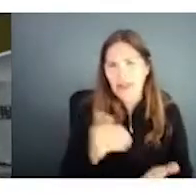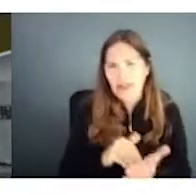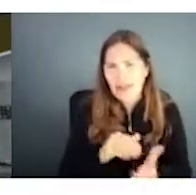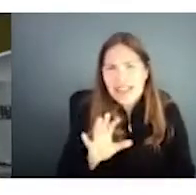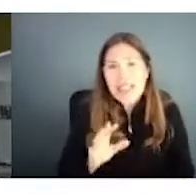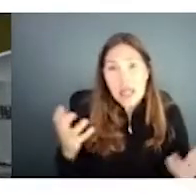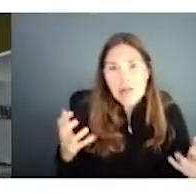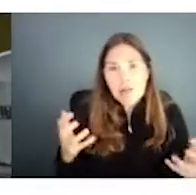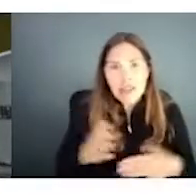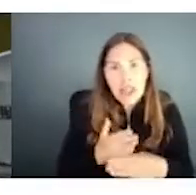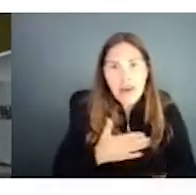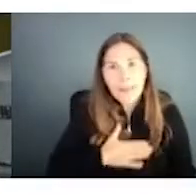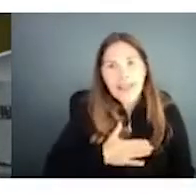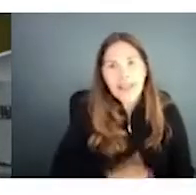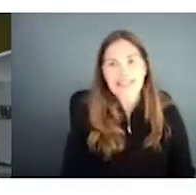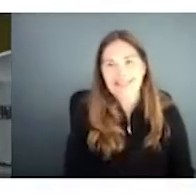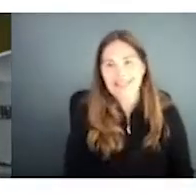Share.